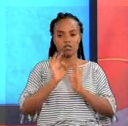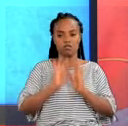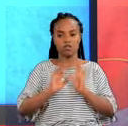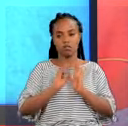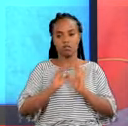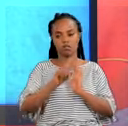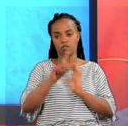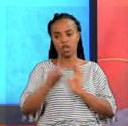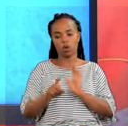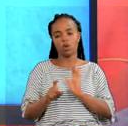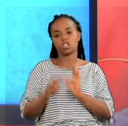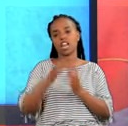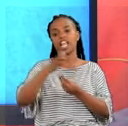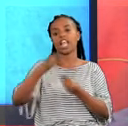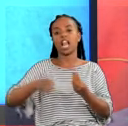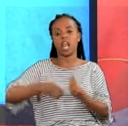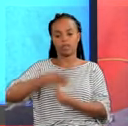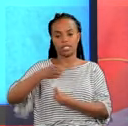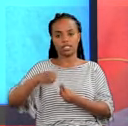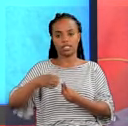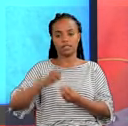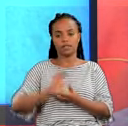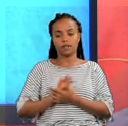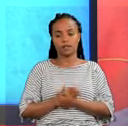form of the equation of the ellipse.